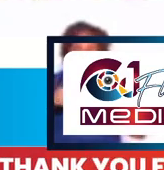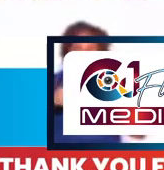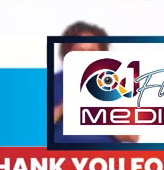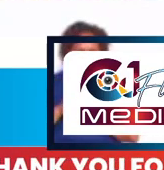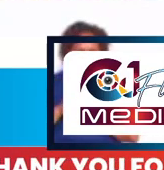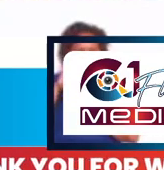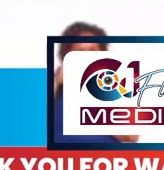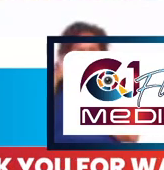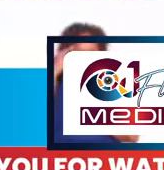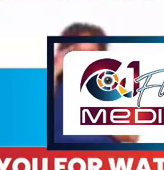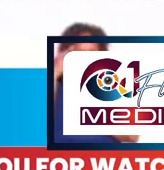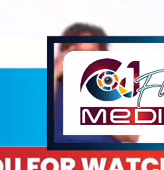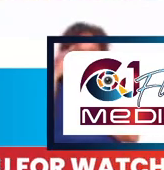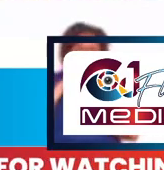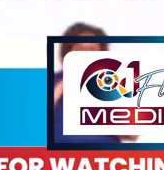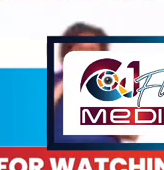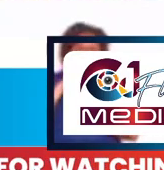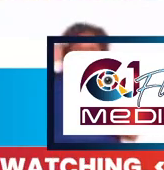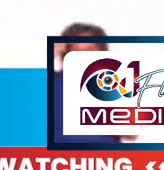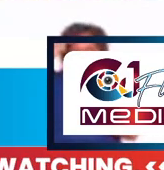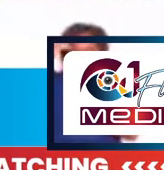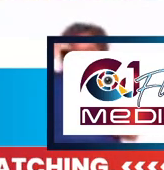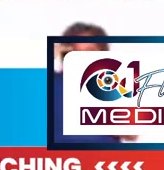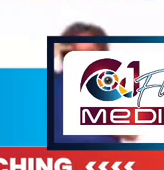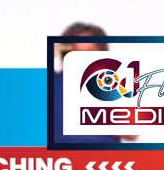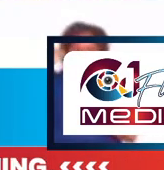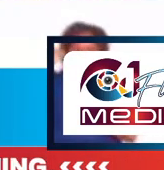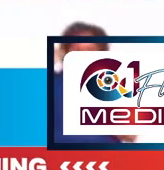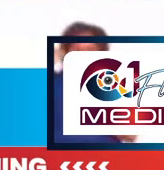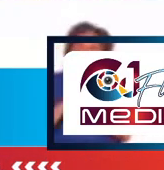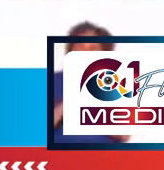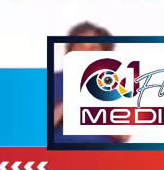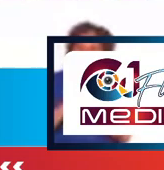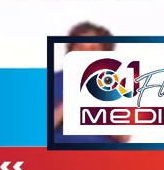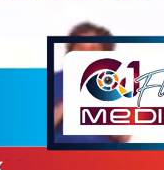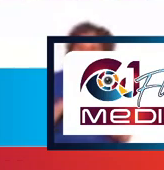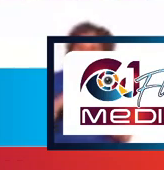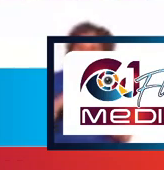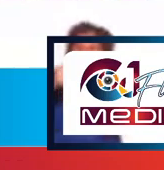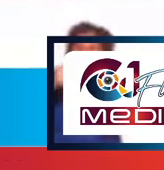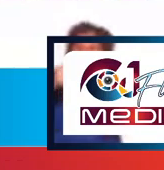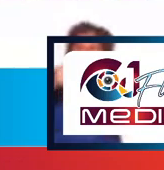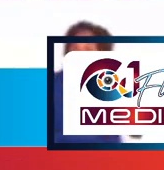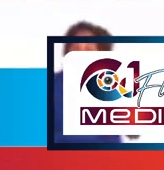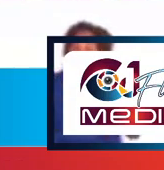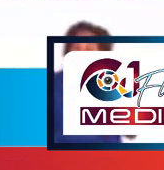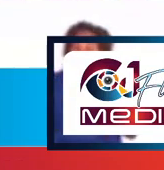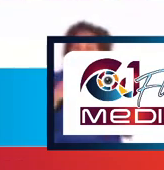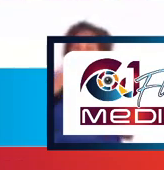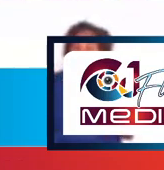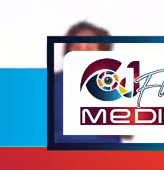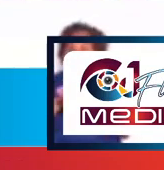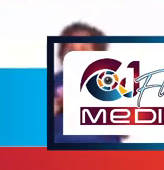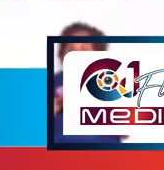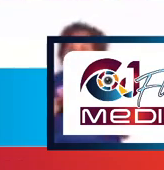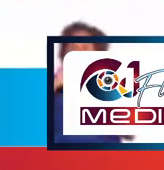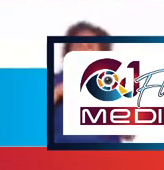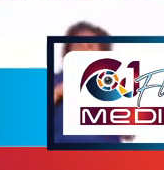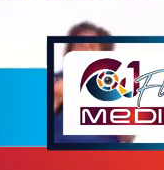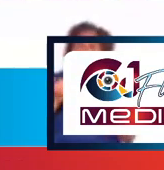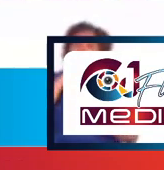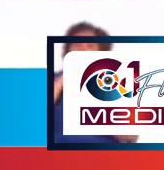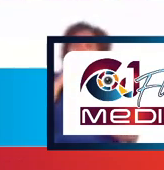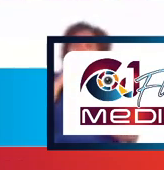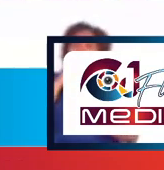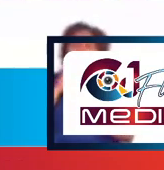this has to do with psychological problems. She separated with her alcoholic husband, and the man now threatens her